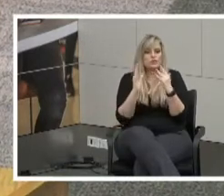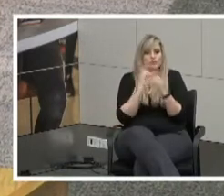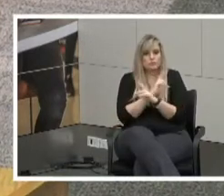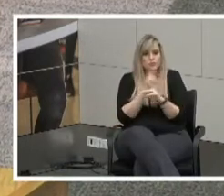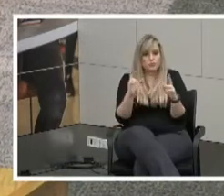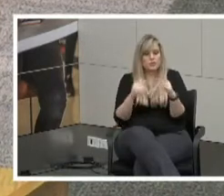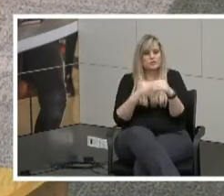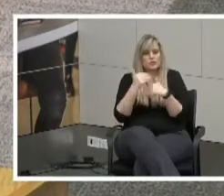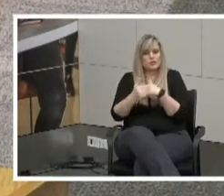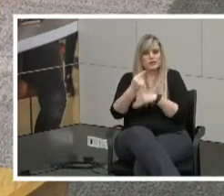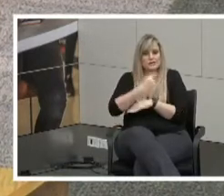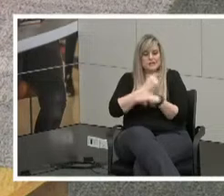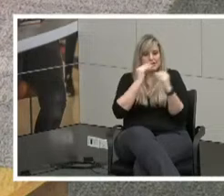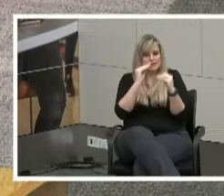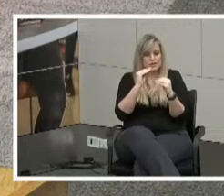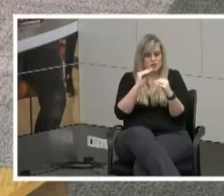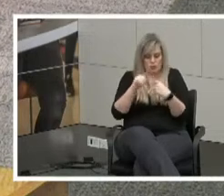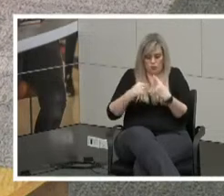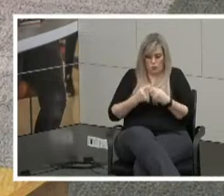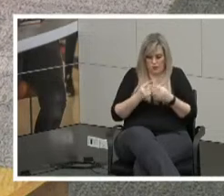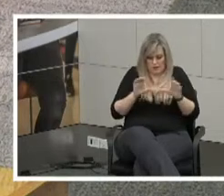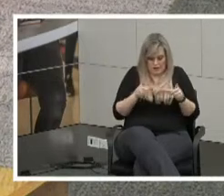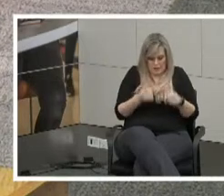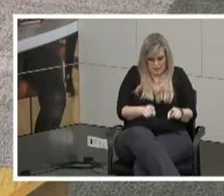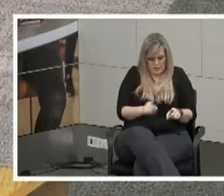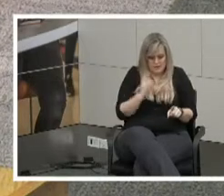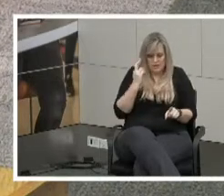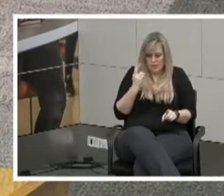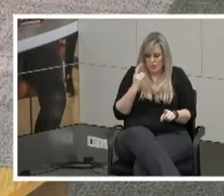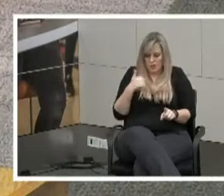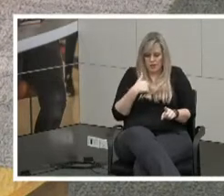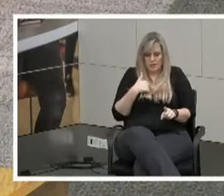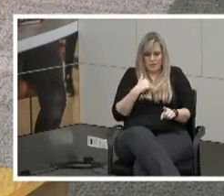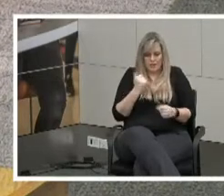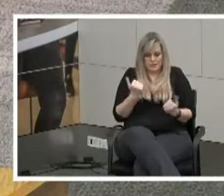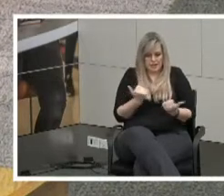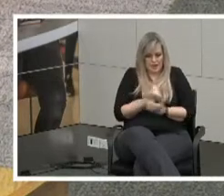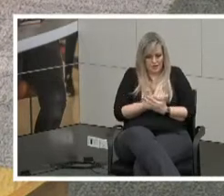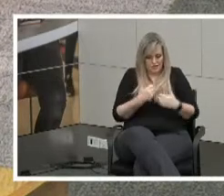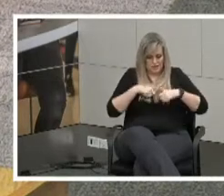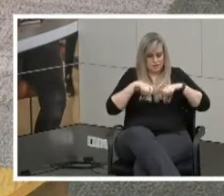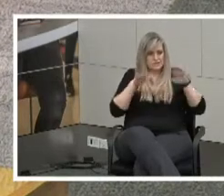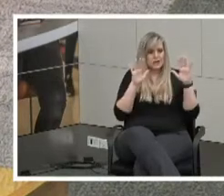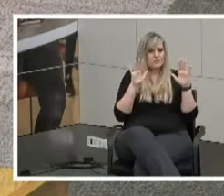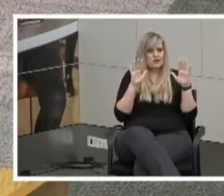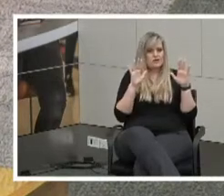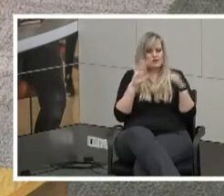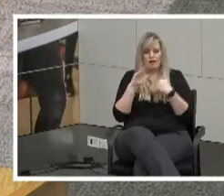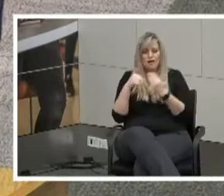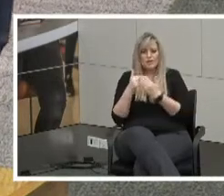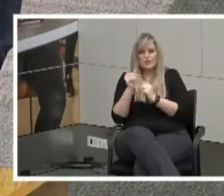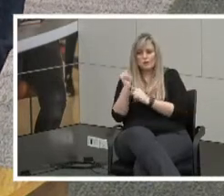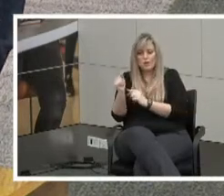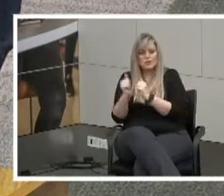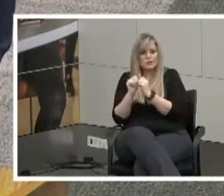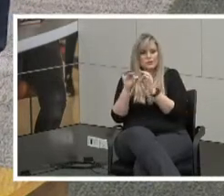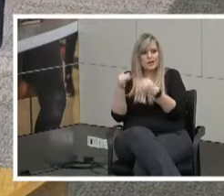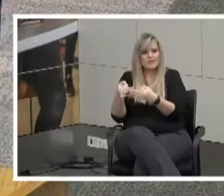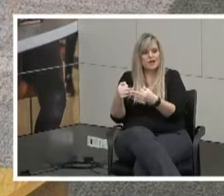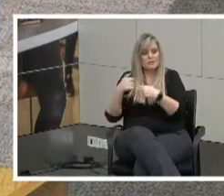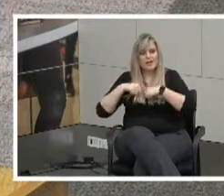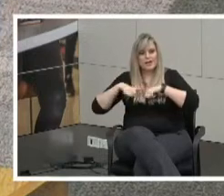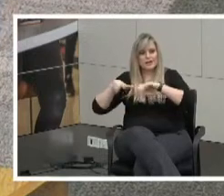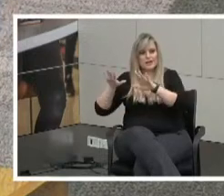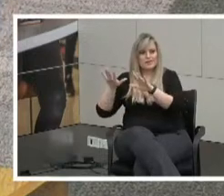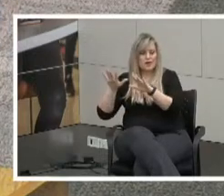teaching yet in doing so I've come to realize the extent of what I've sacrificed those cherished moments with my family that every human